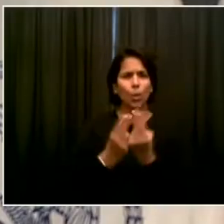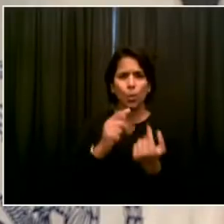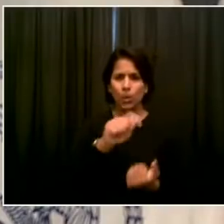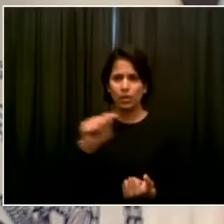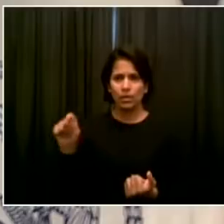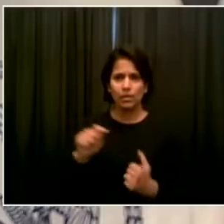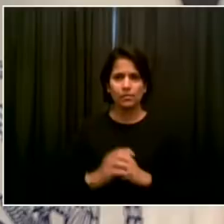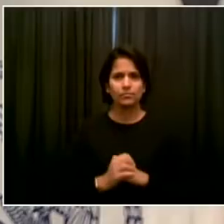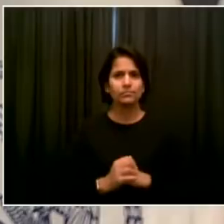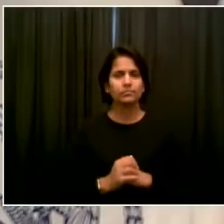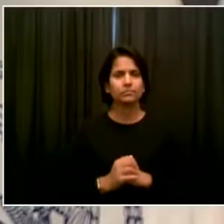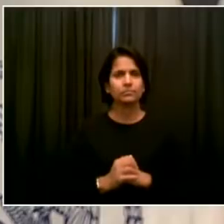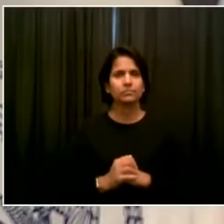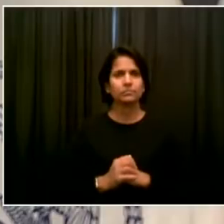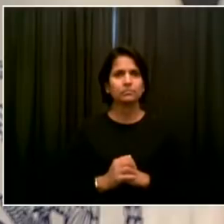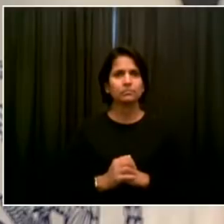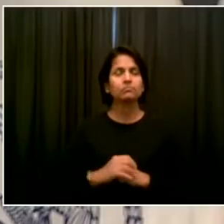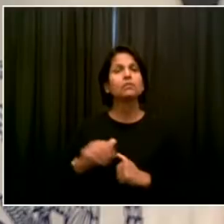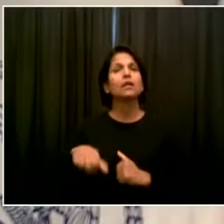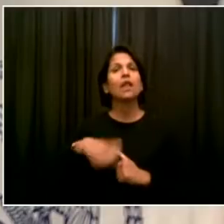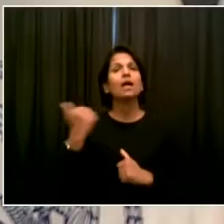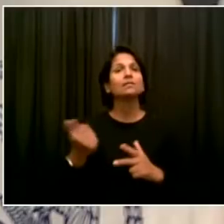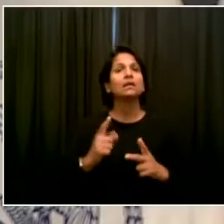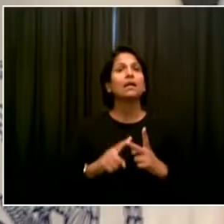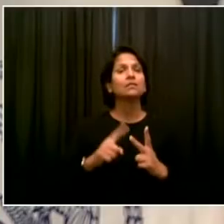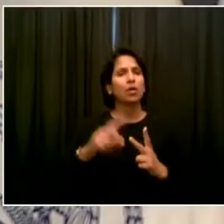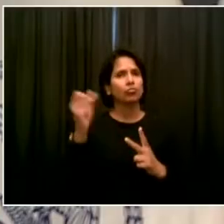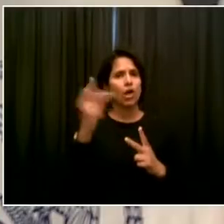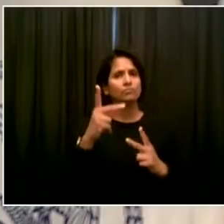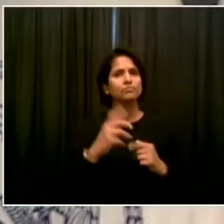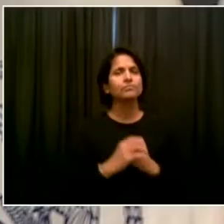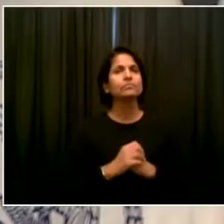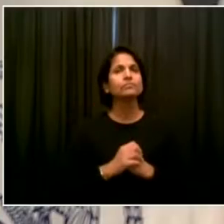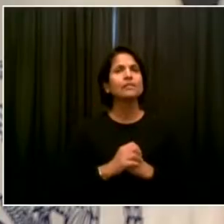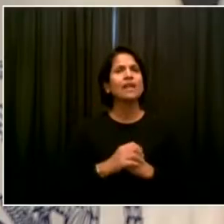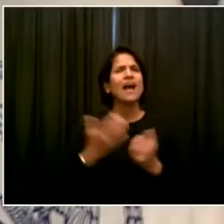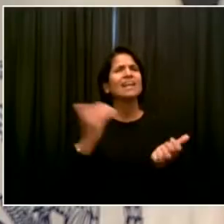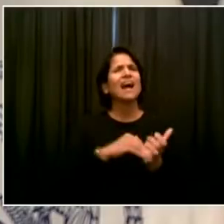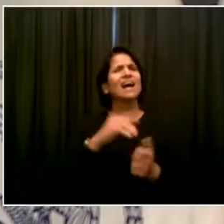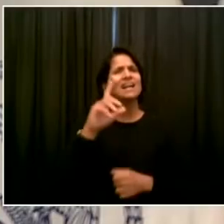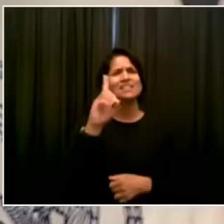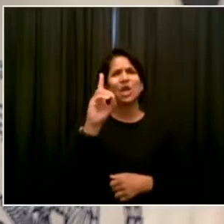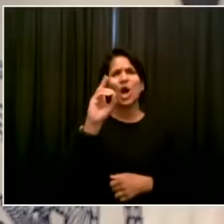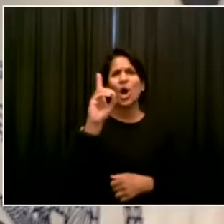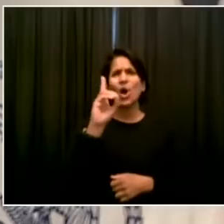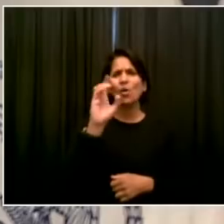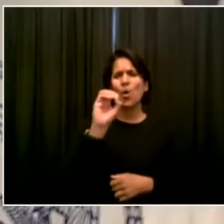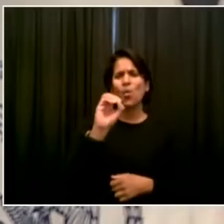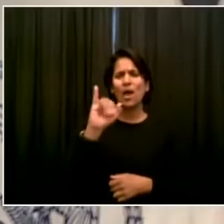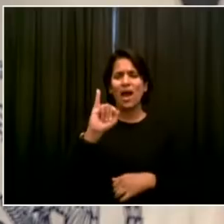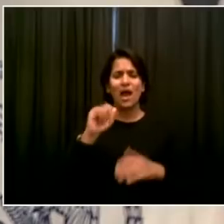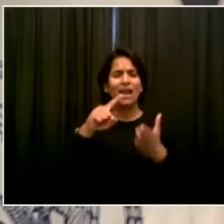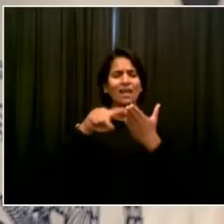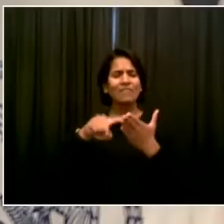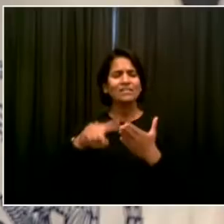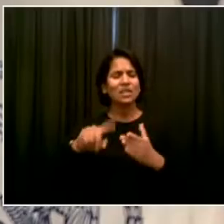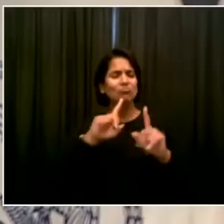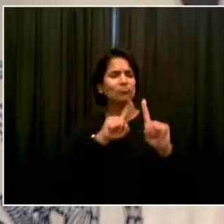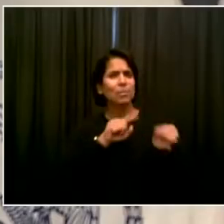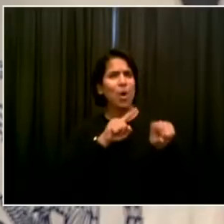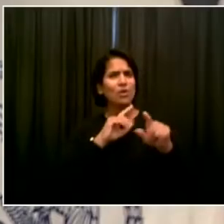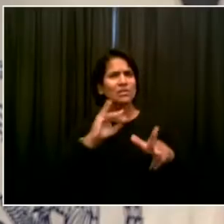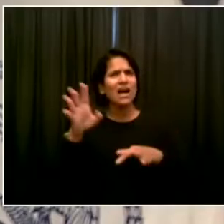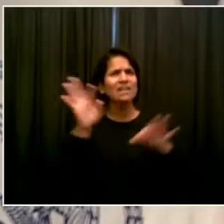And then back to the DOI report, can you tell taxpayers why having your